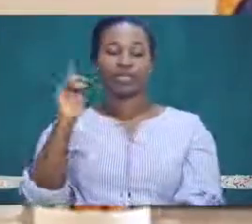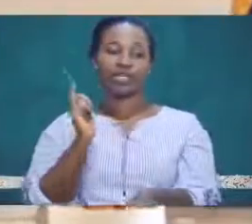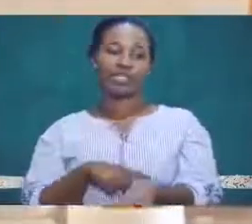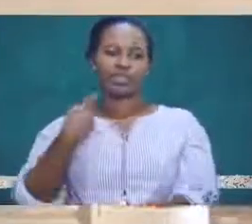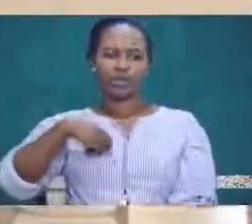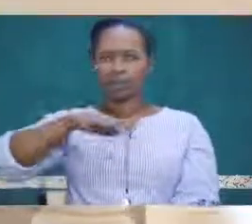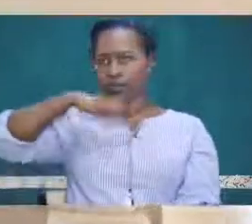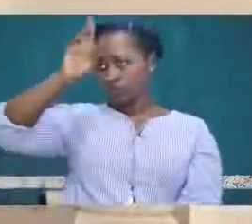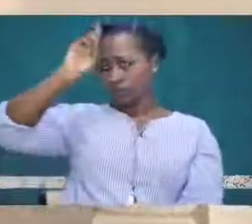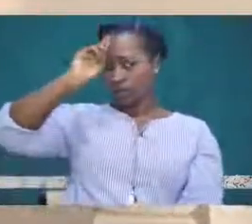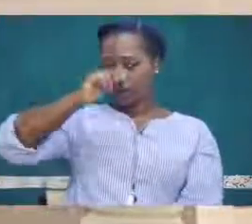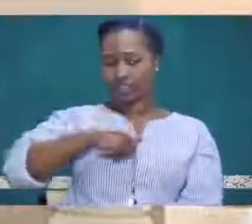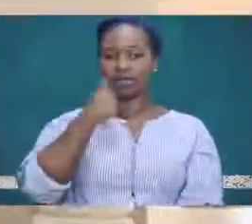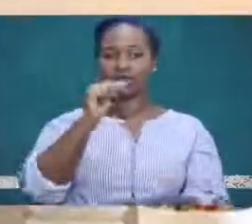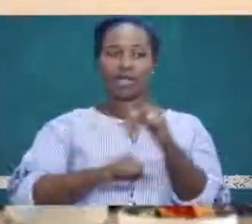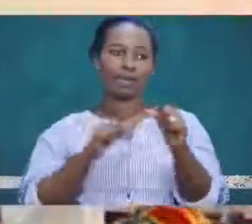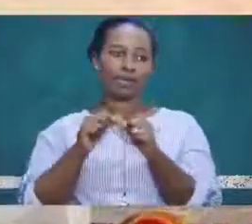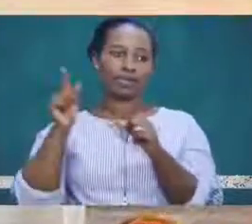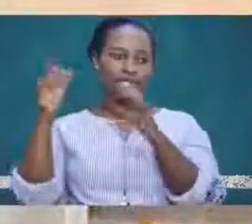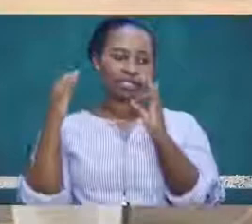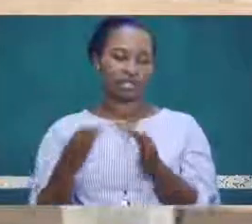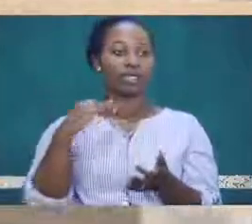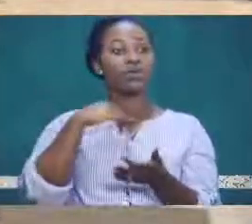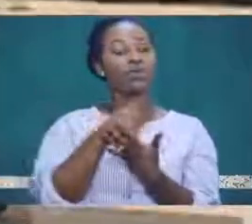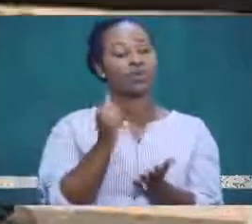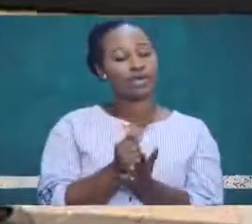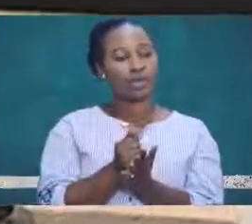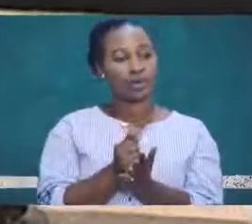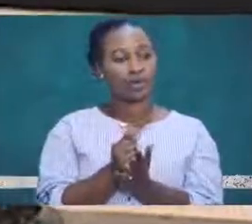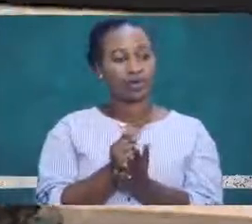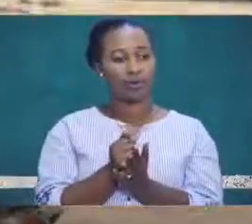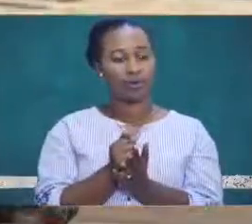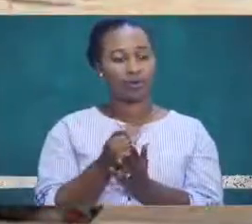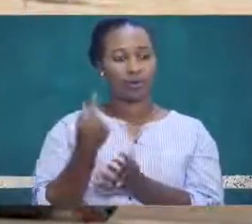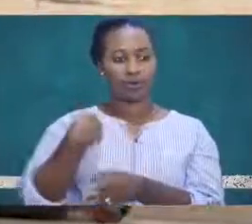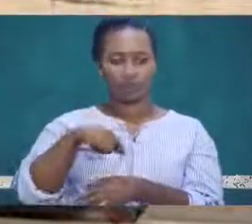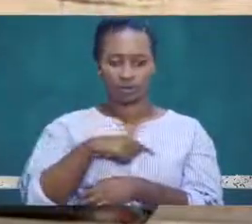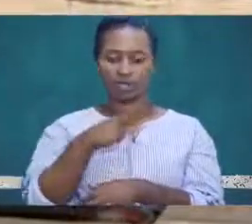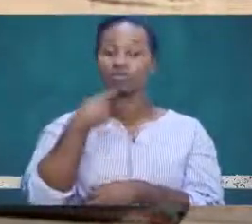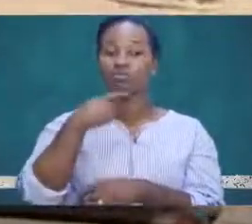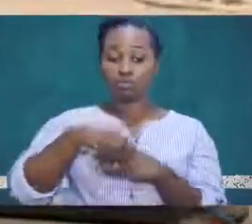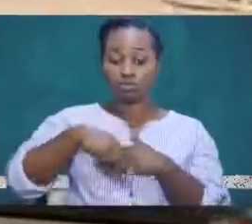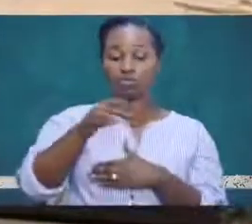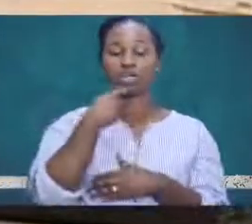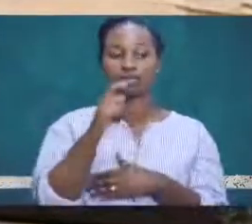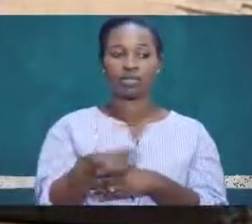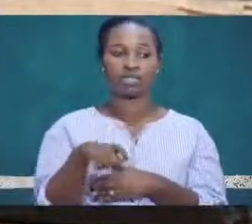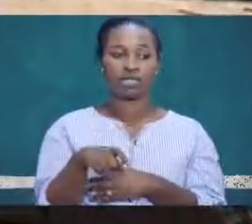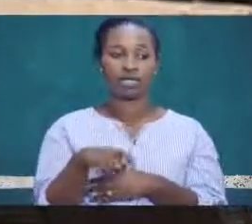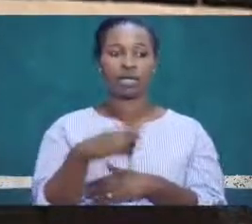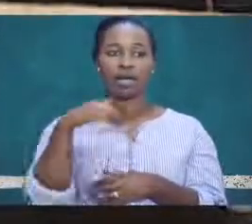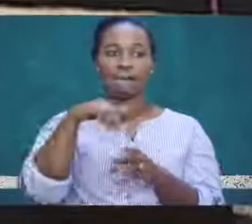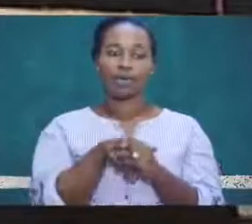reminding ourselves about these concepts is because we are going to need it in